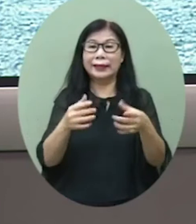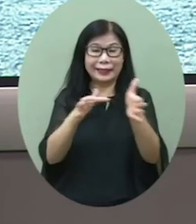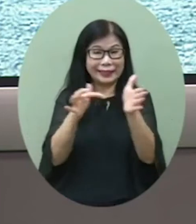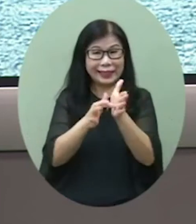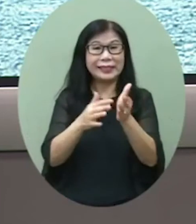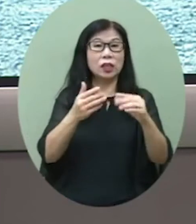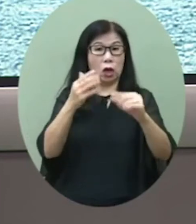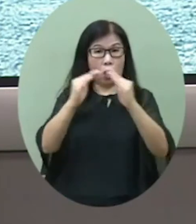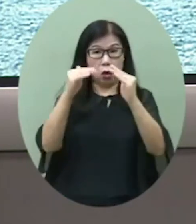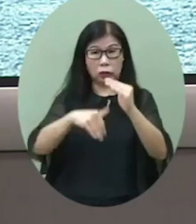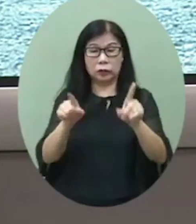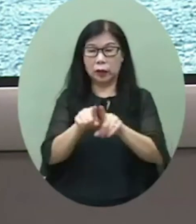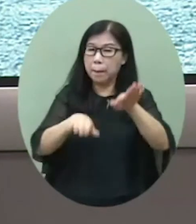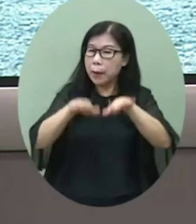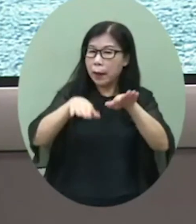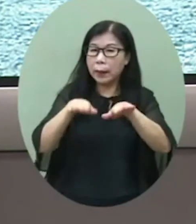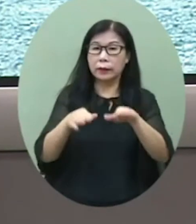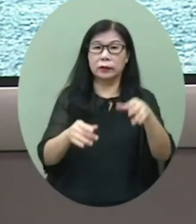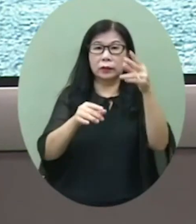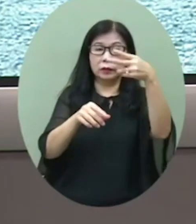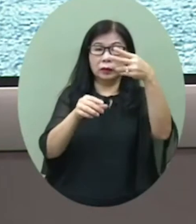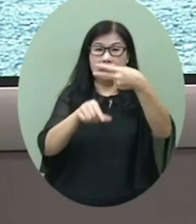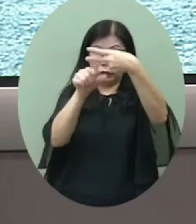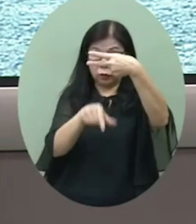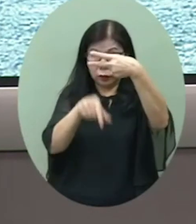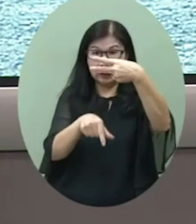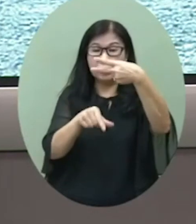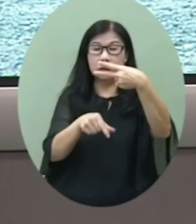is the International Democracy and Electoral Assistance.